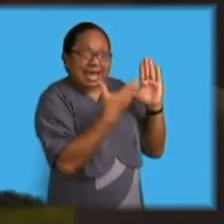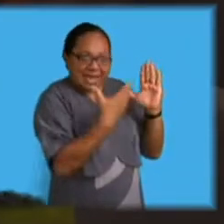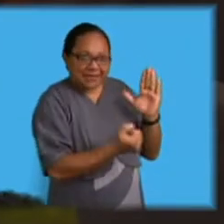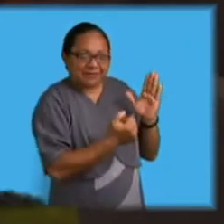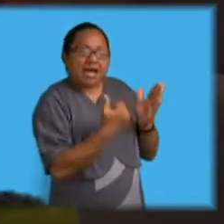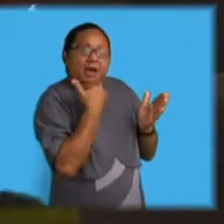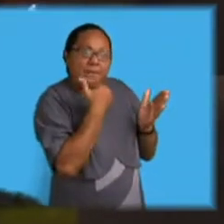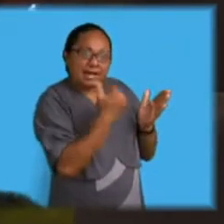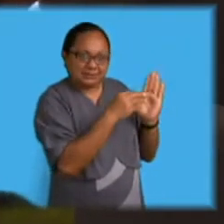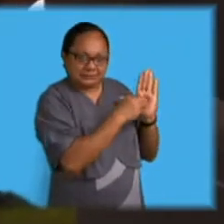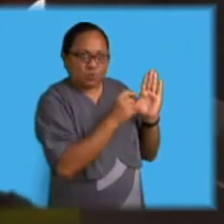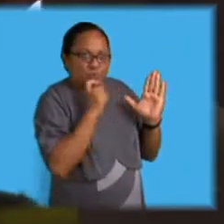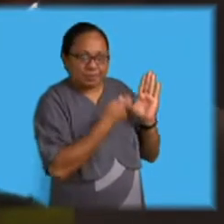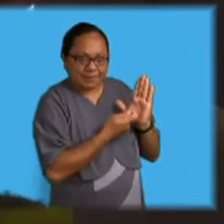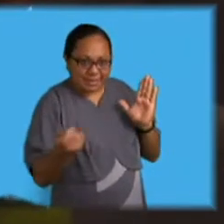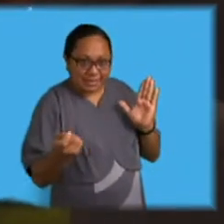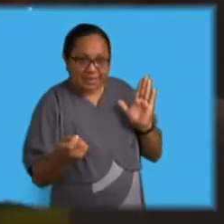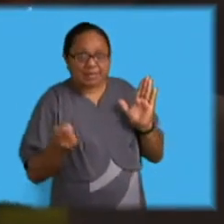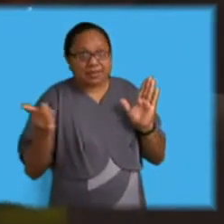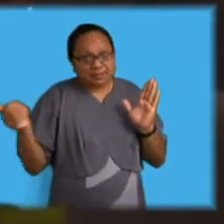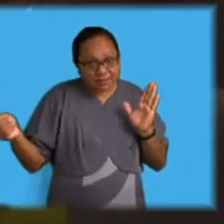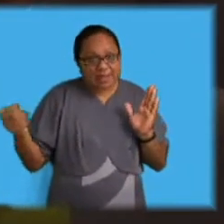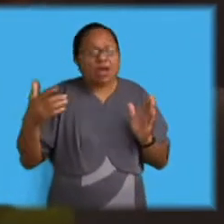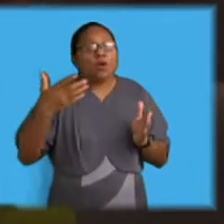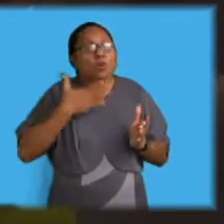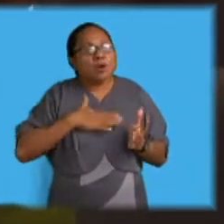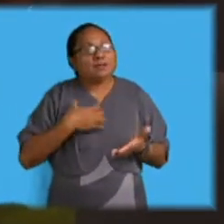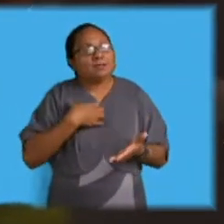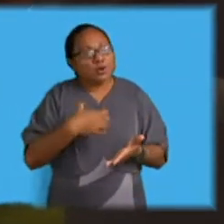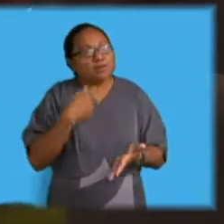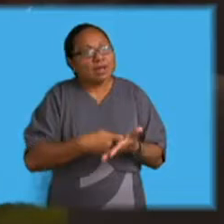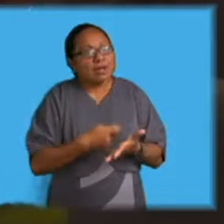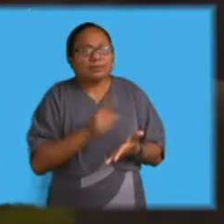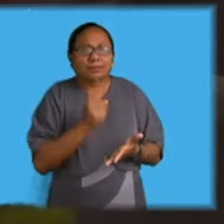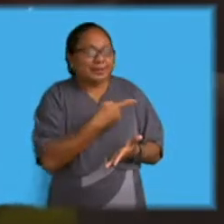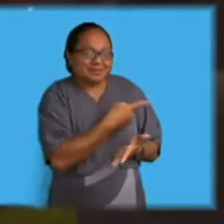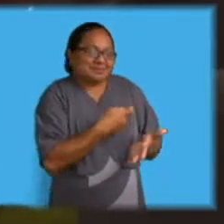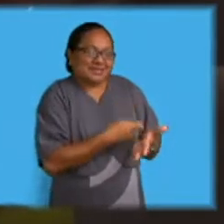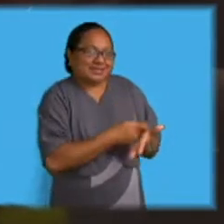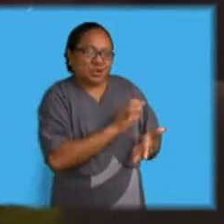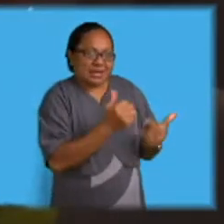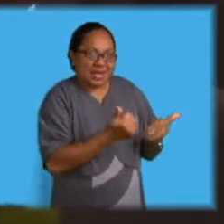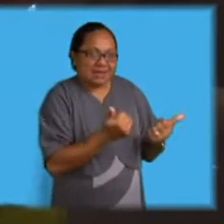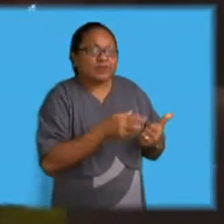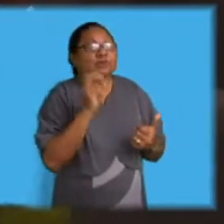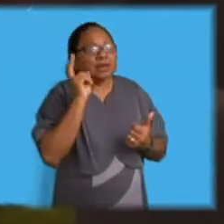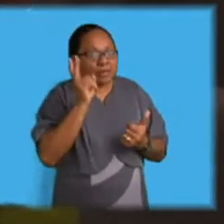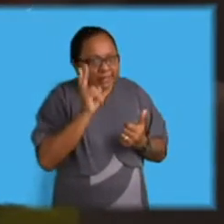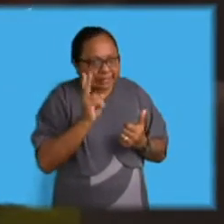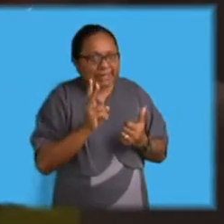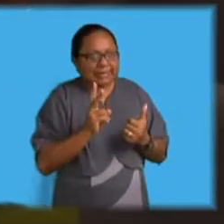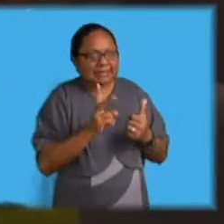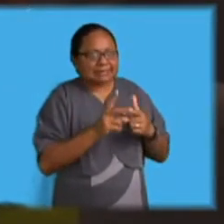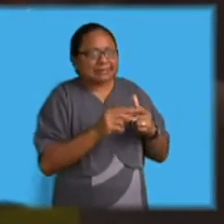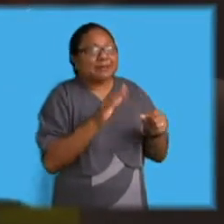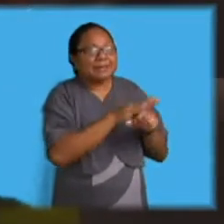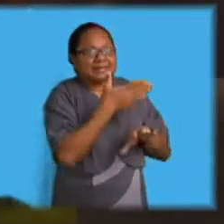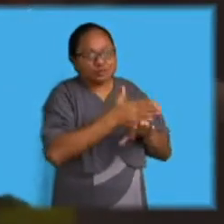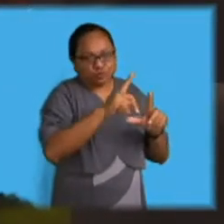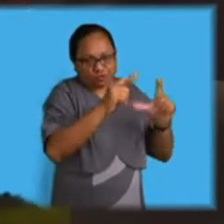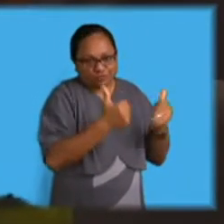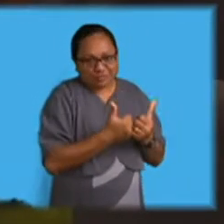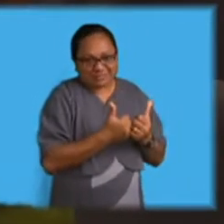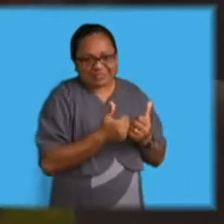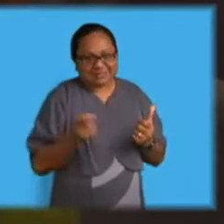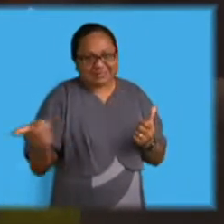amount. The contractor asked for more money. We didn't have money. We had to re-tender. The contractor, when